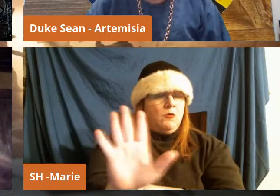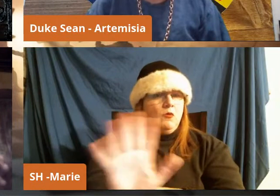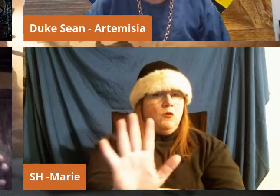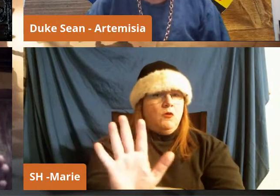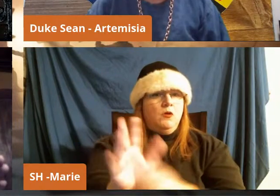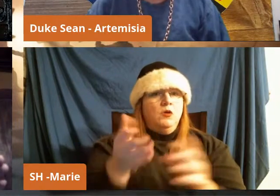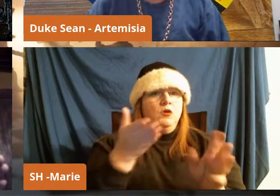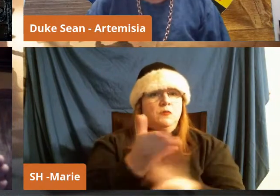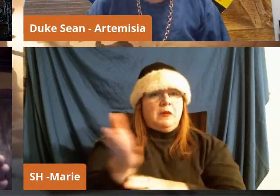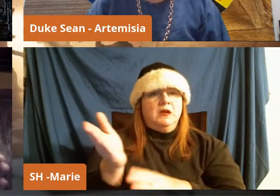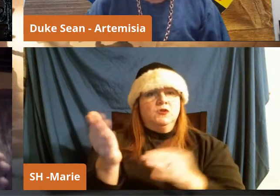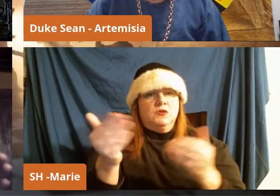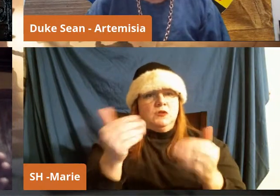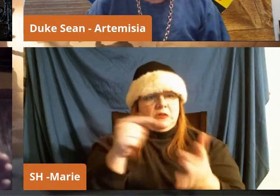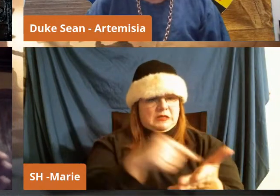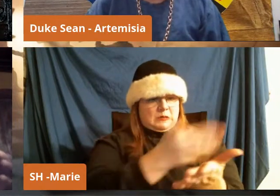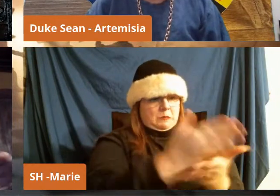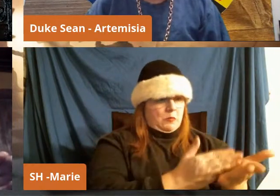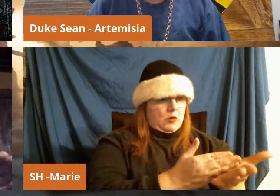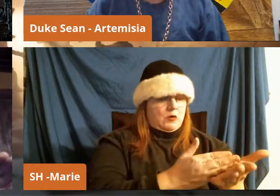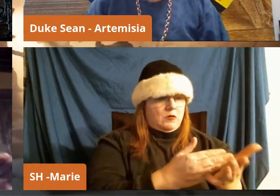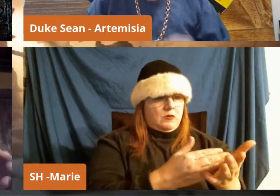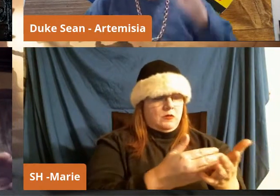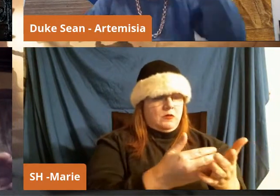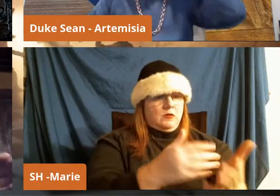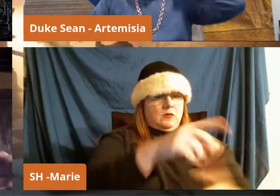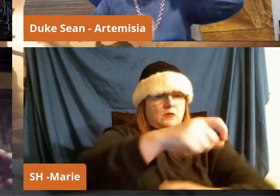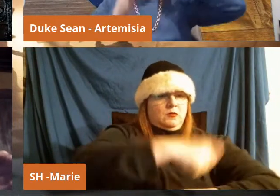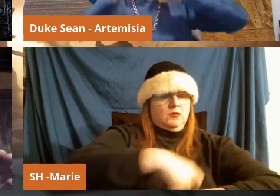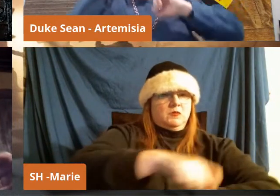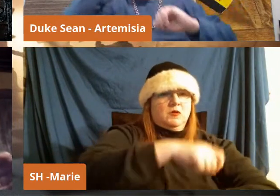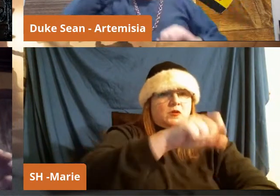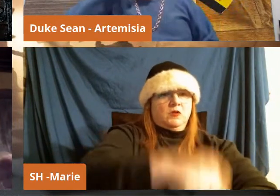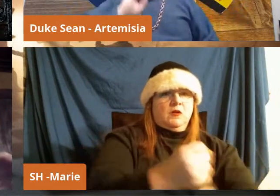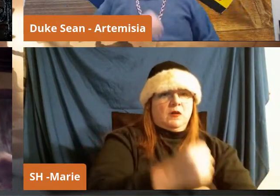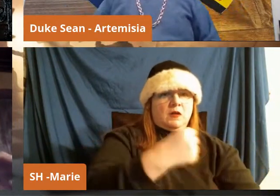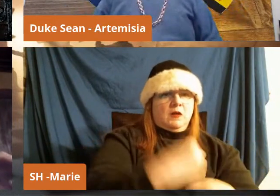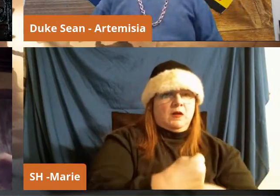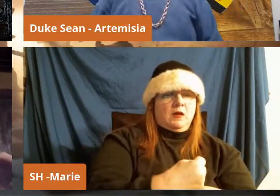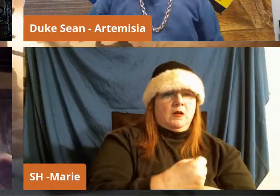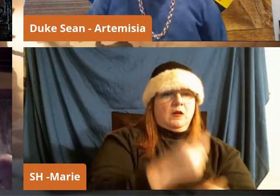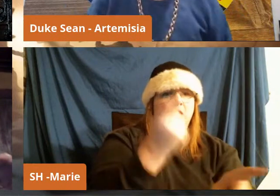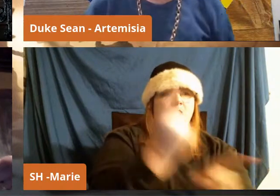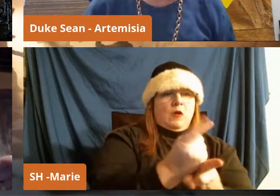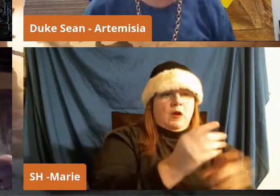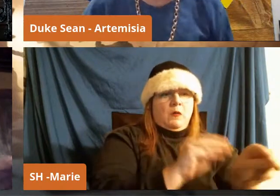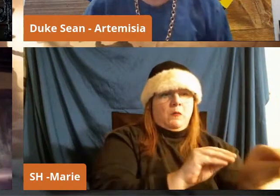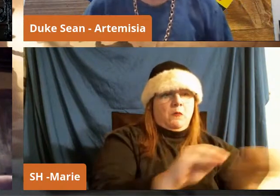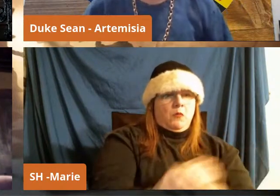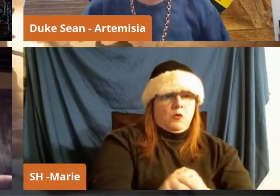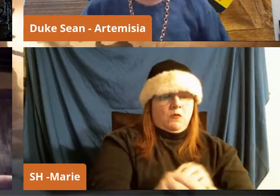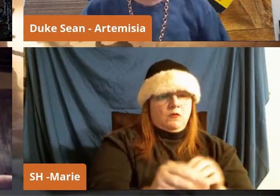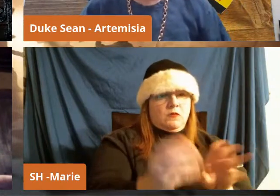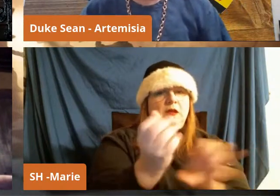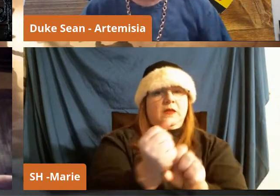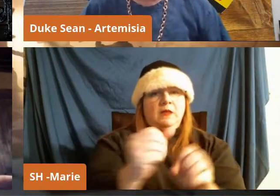to pass this part, there's a chessboard on the field. You've got to make the correct chess move to get the next